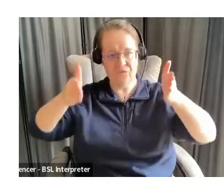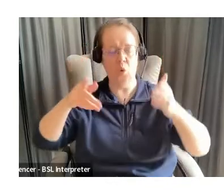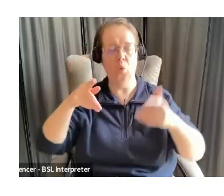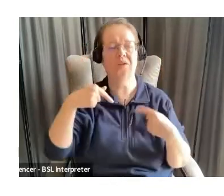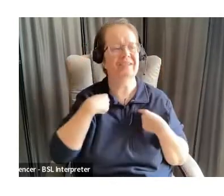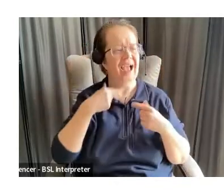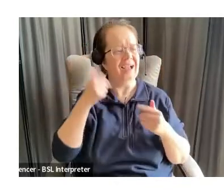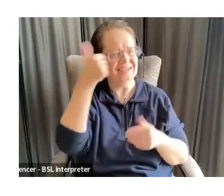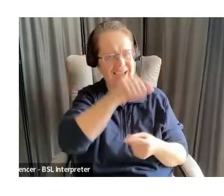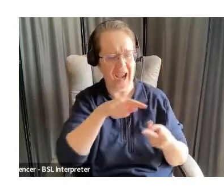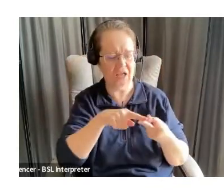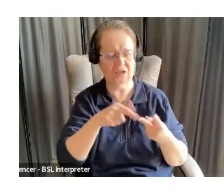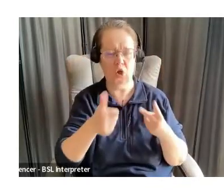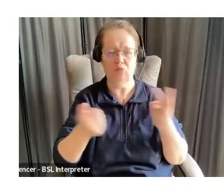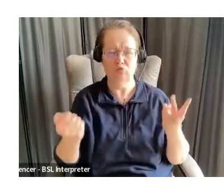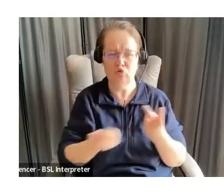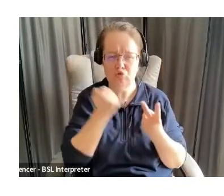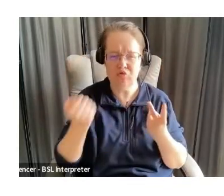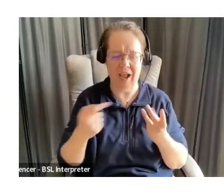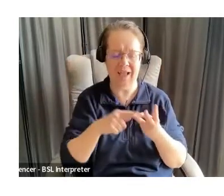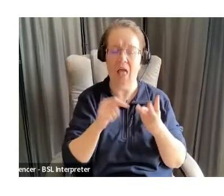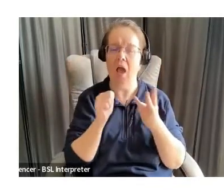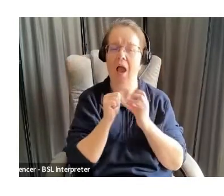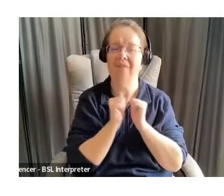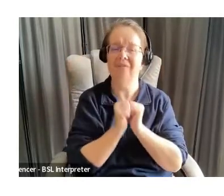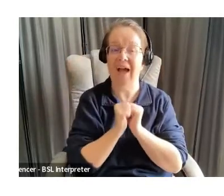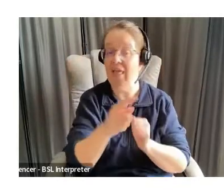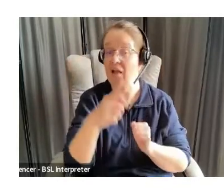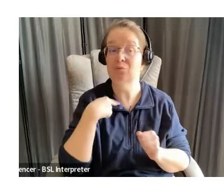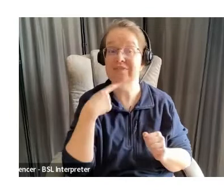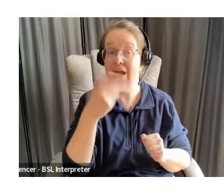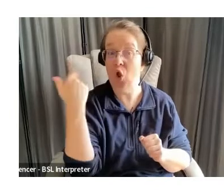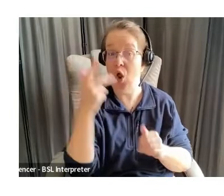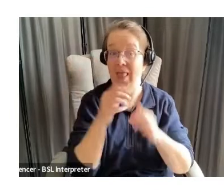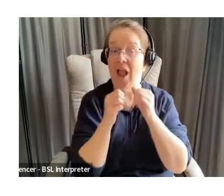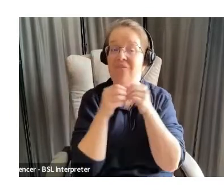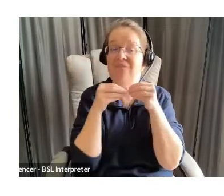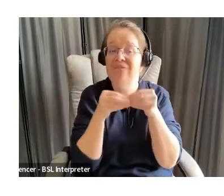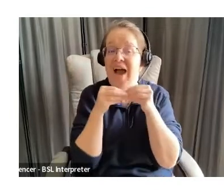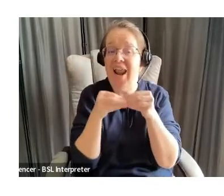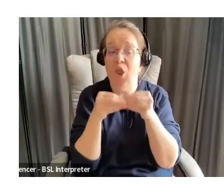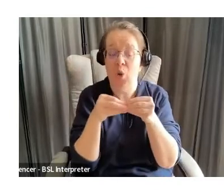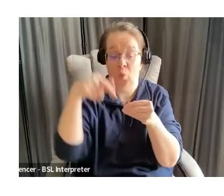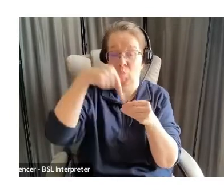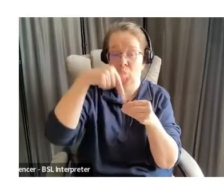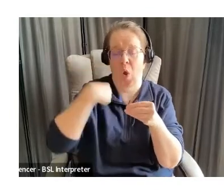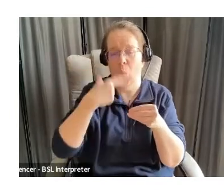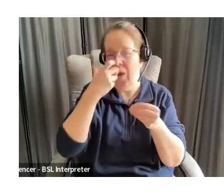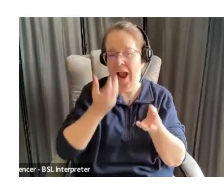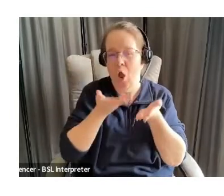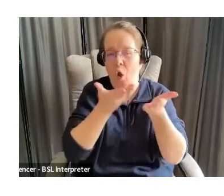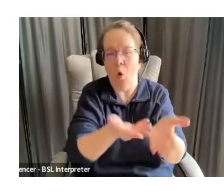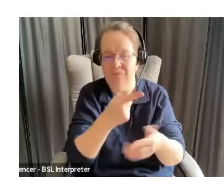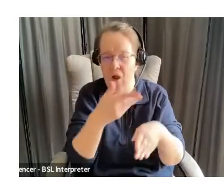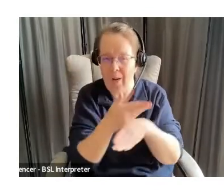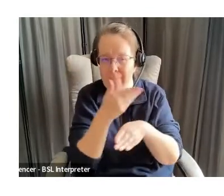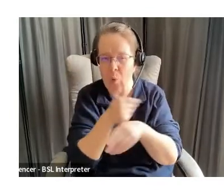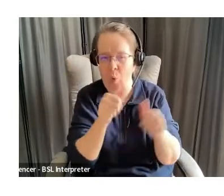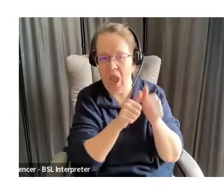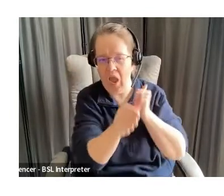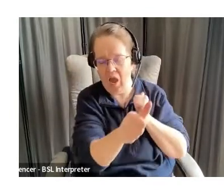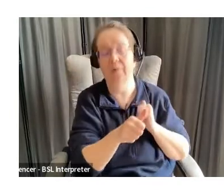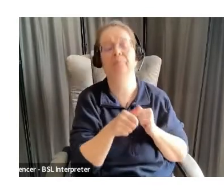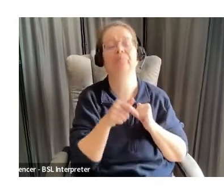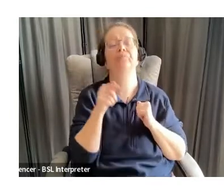our strengths, and the value. It goes back to what I said earlier, the value that we can offer this employer. So what